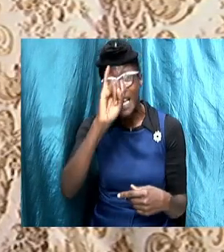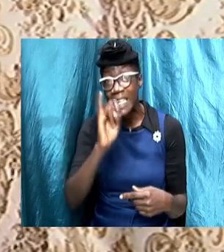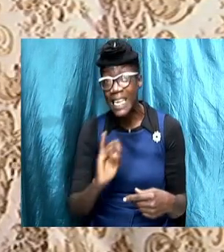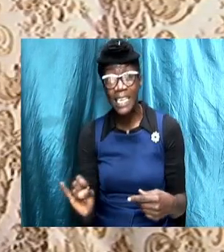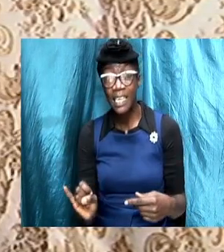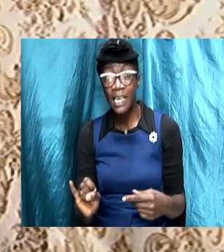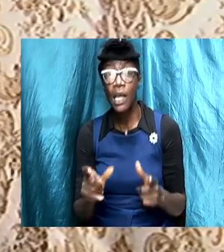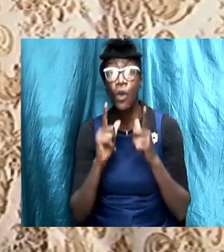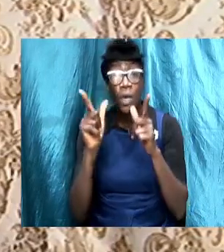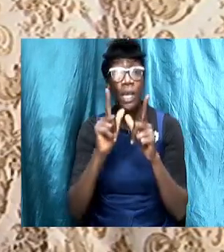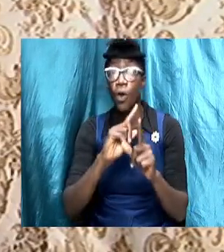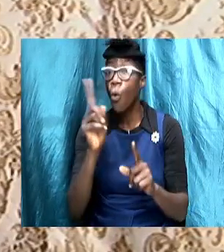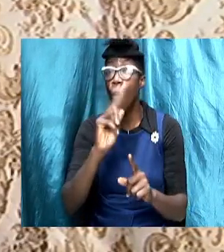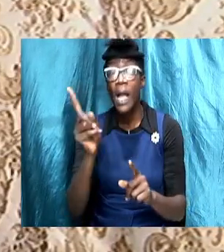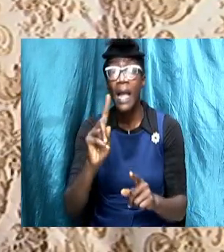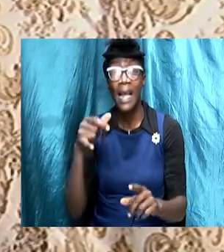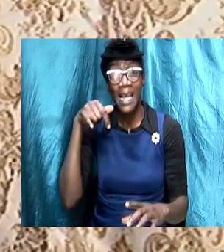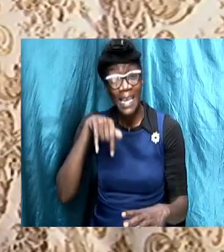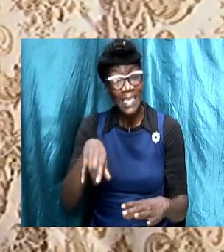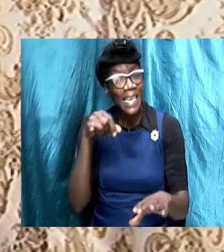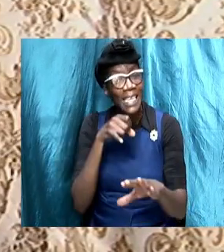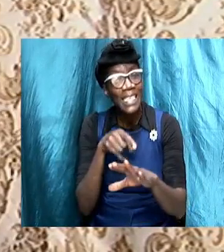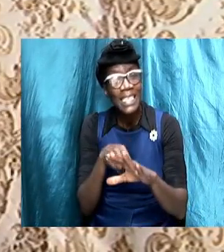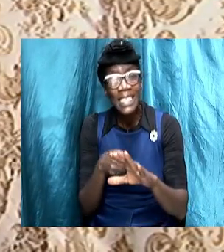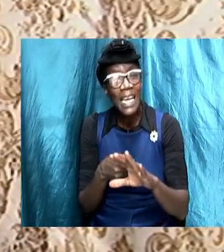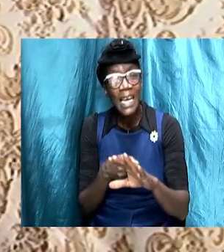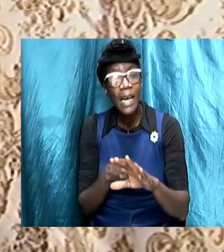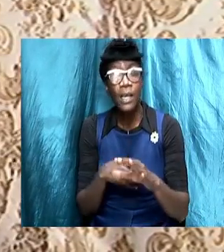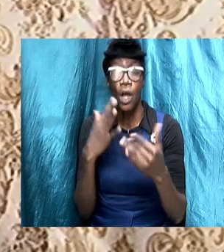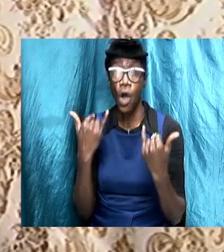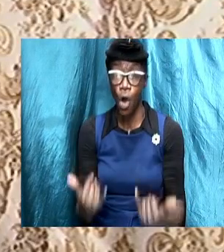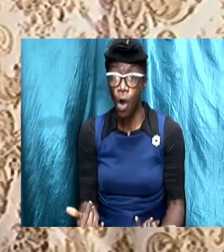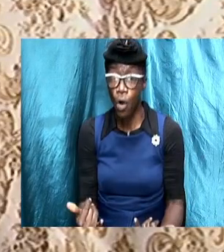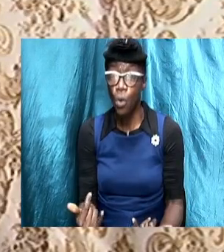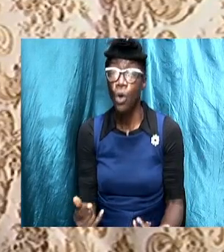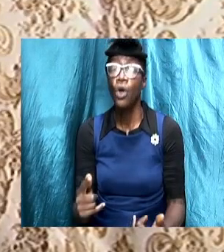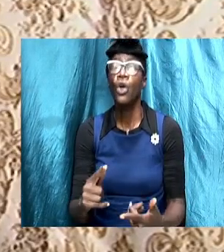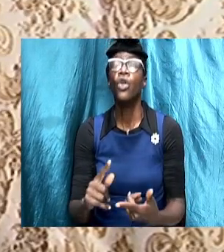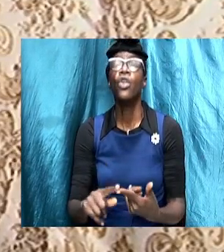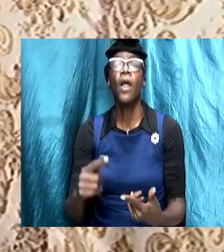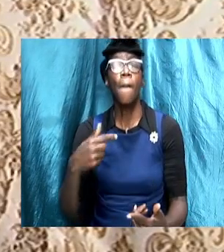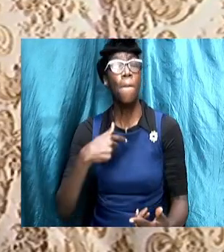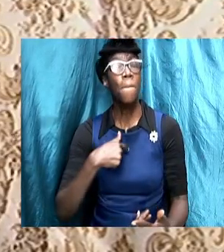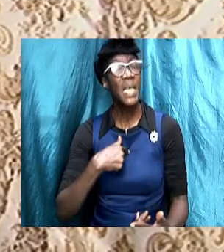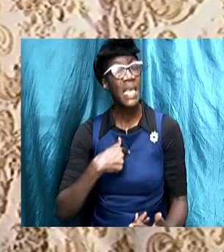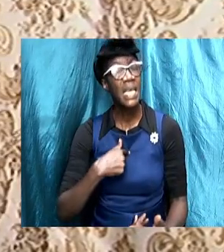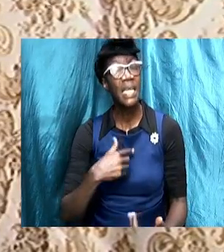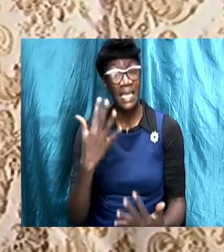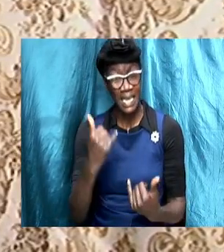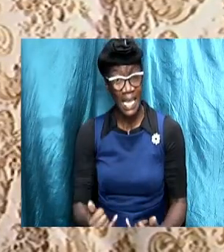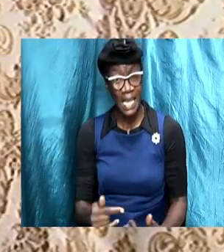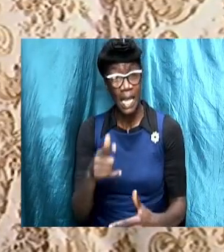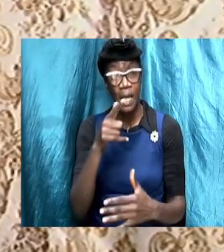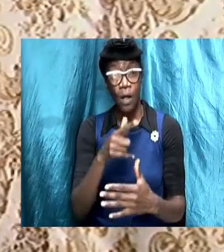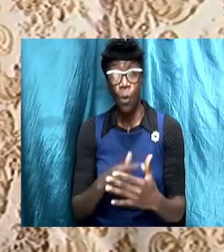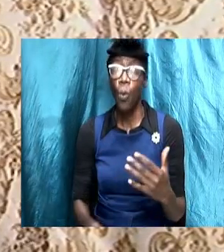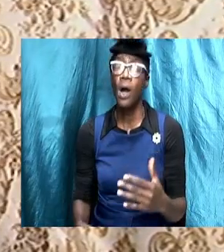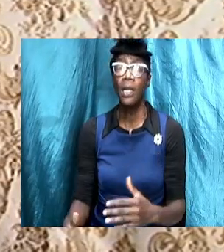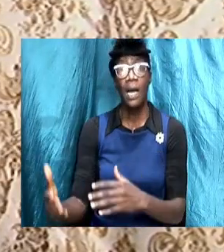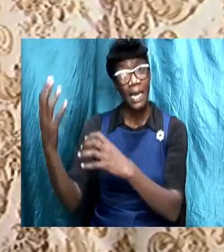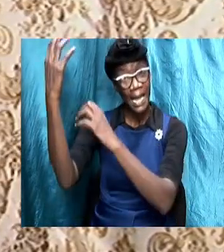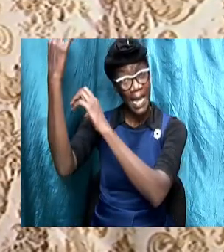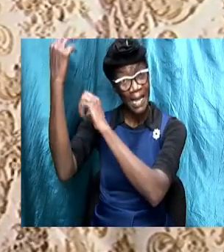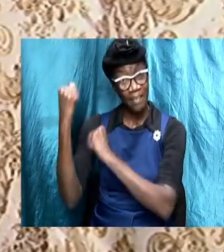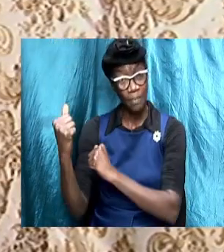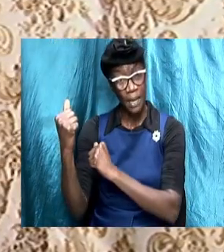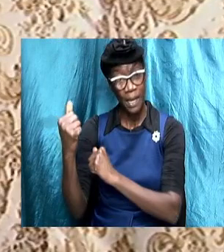all began. Amen. And how does it apply to me today? I'm going to look at the expectation. What is God's expectation of the church today?